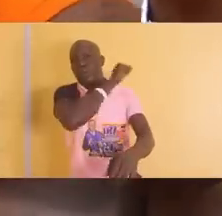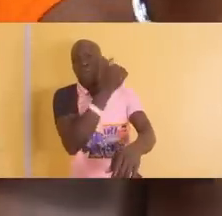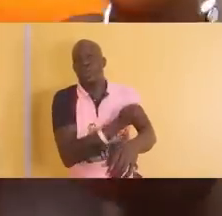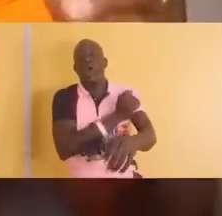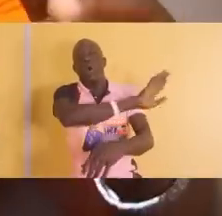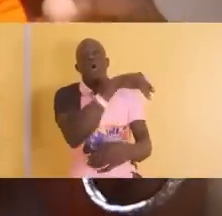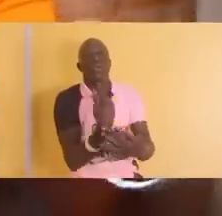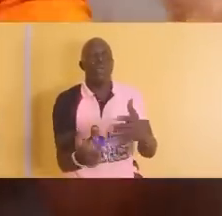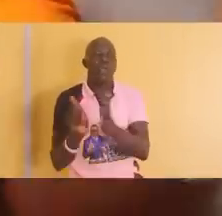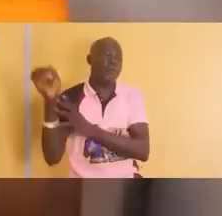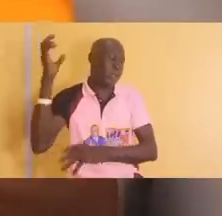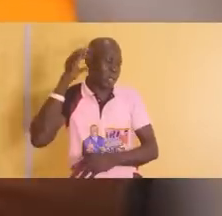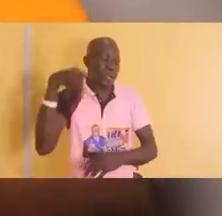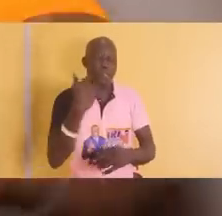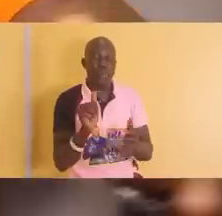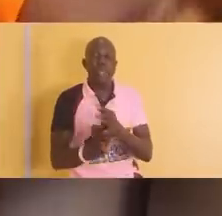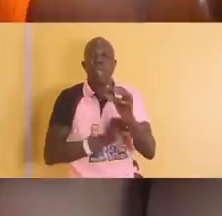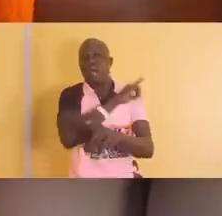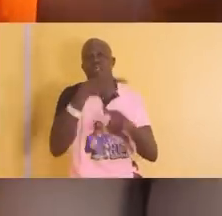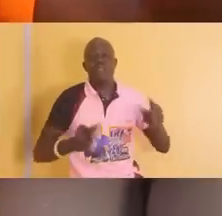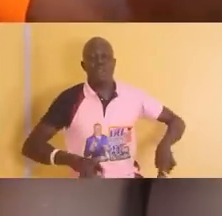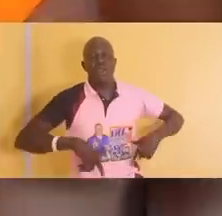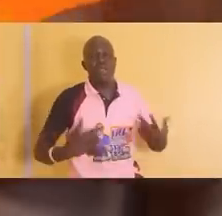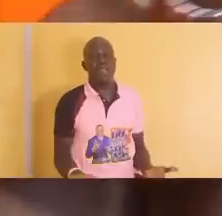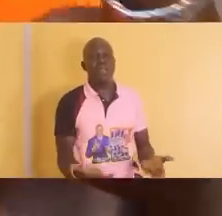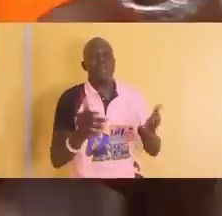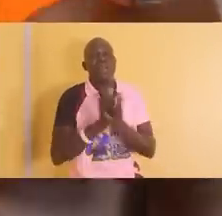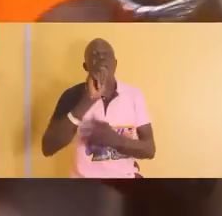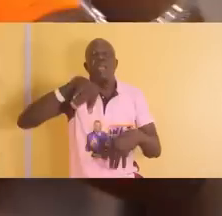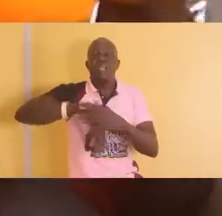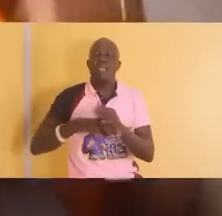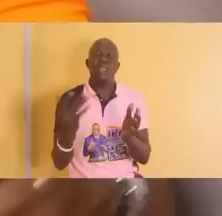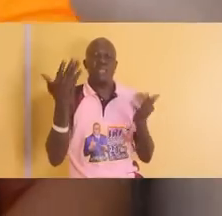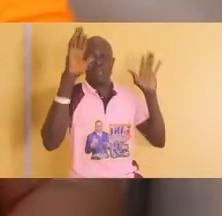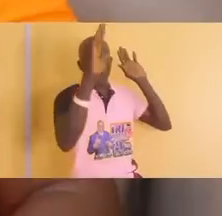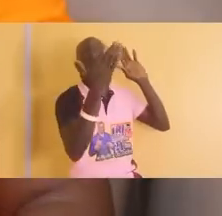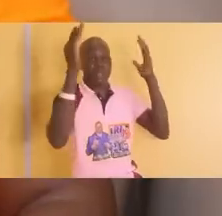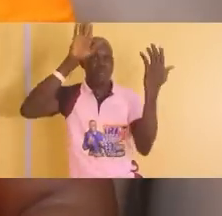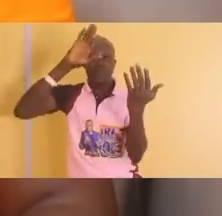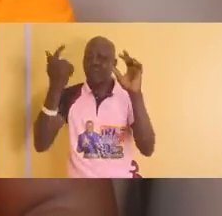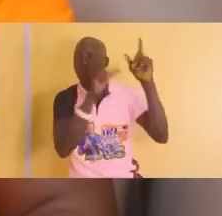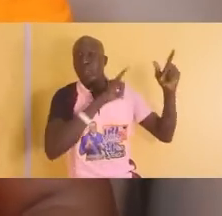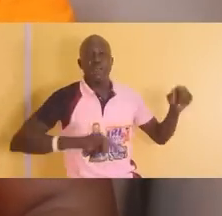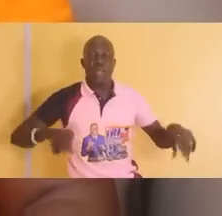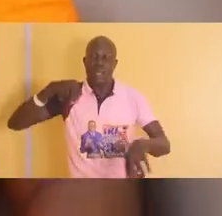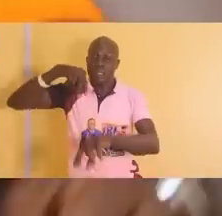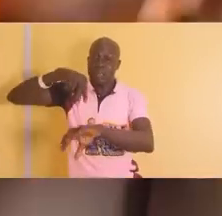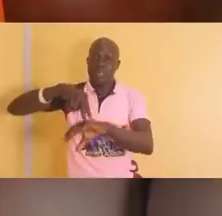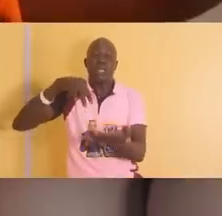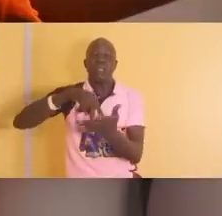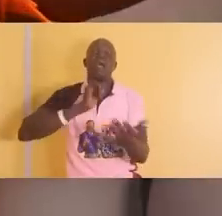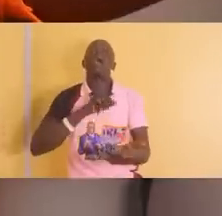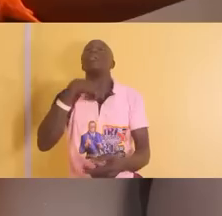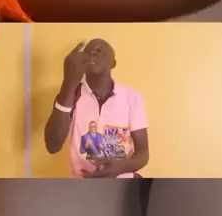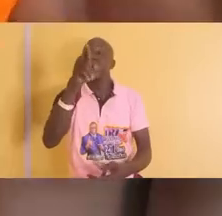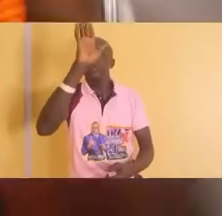authority. Every man can hear me. As God lives and is praying before the Lord, the one that has said, I